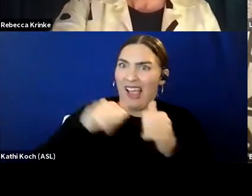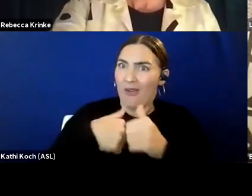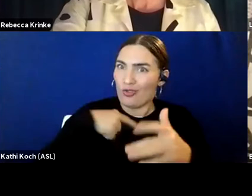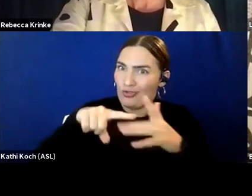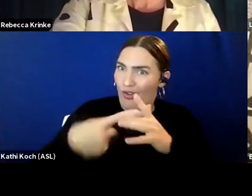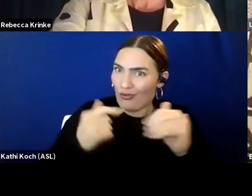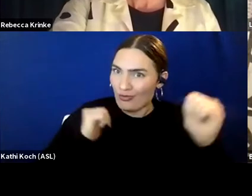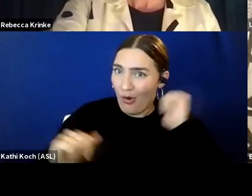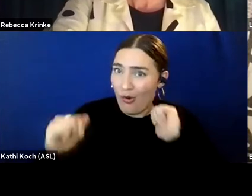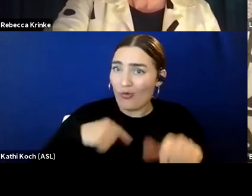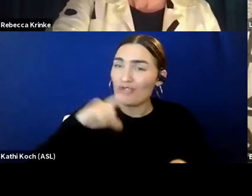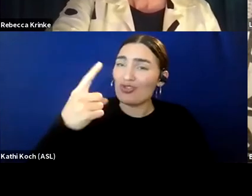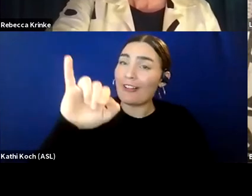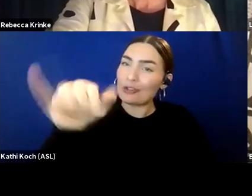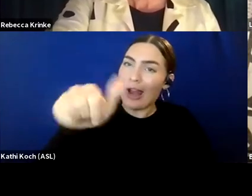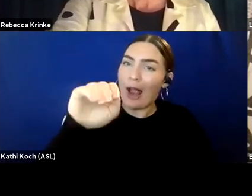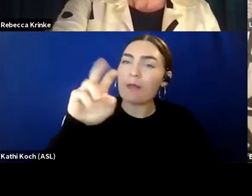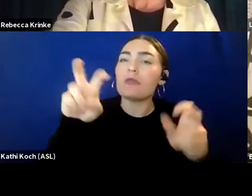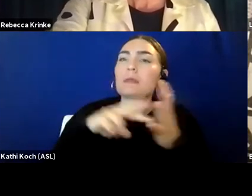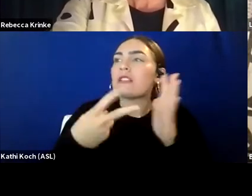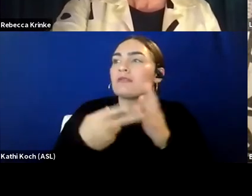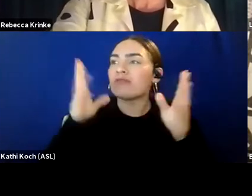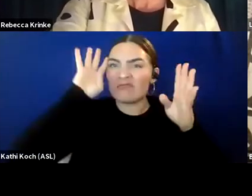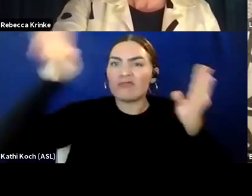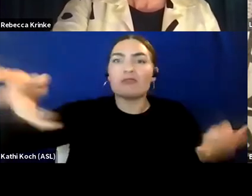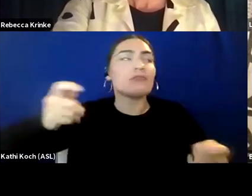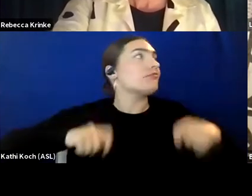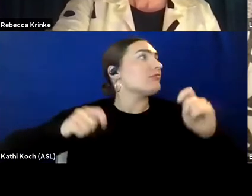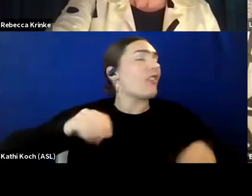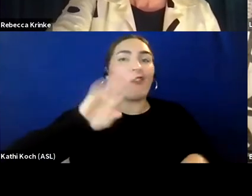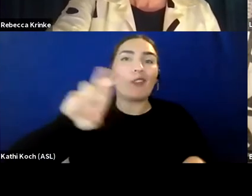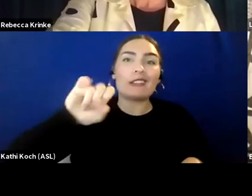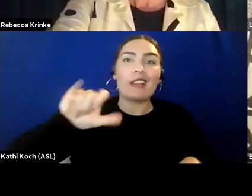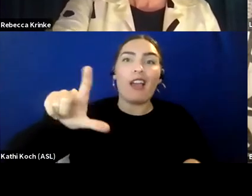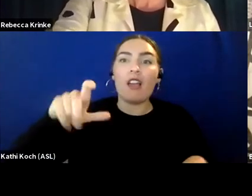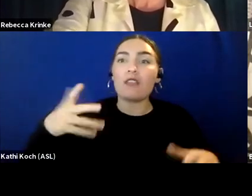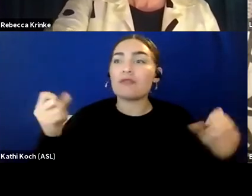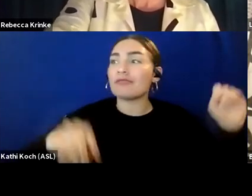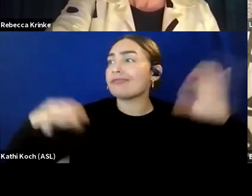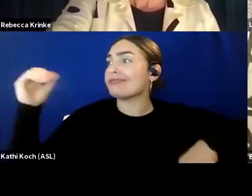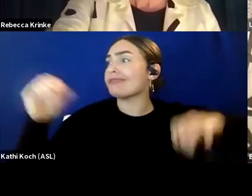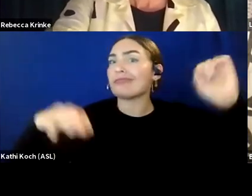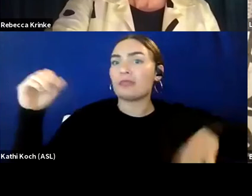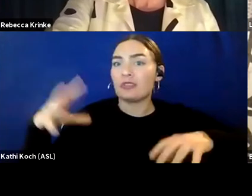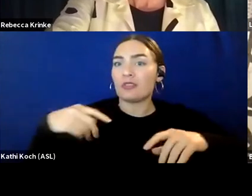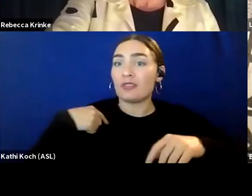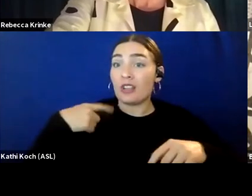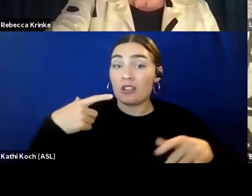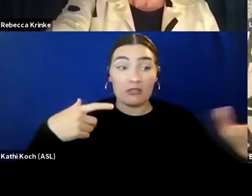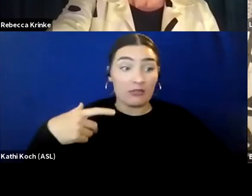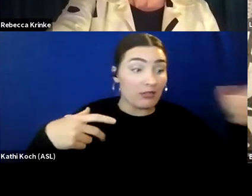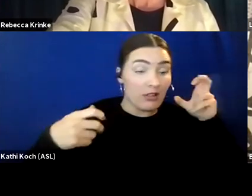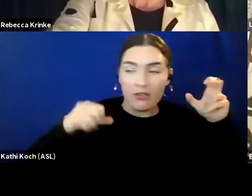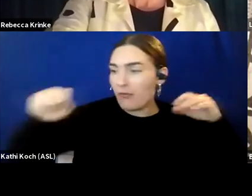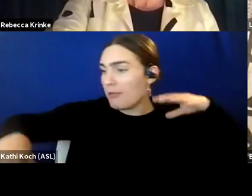just jam, and I would freestyle just inside the music. I haven't